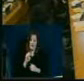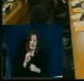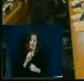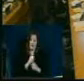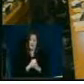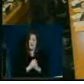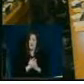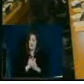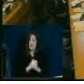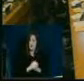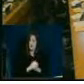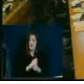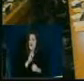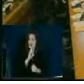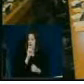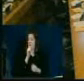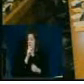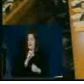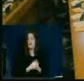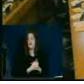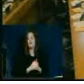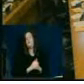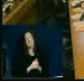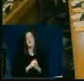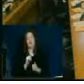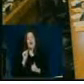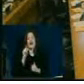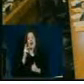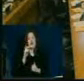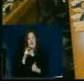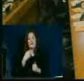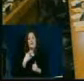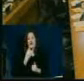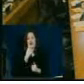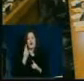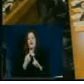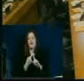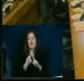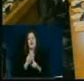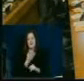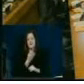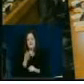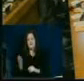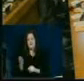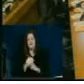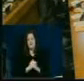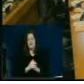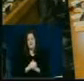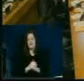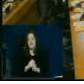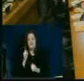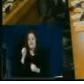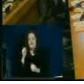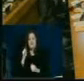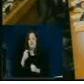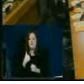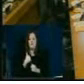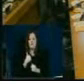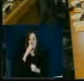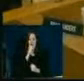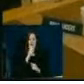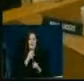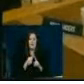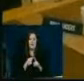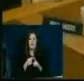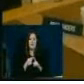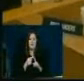yes, Commissioner Bustler. Commissioner Anders had his light on first. Commissioner Anders. Yeah, I guess going back to